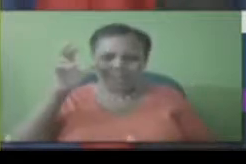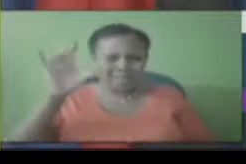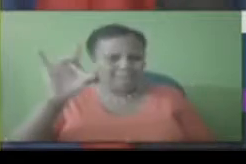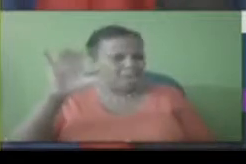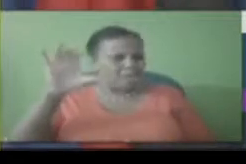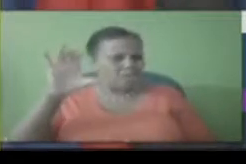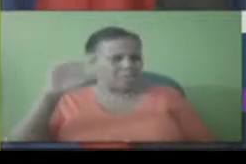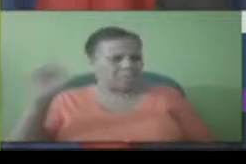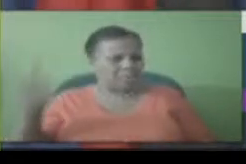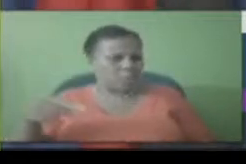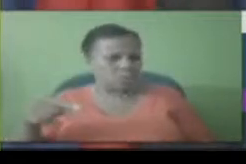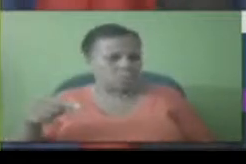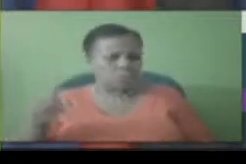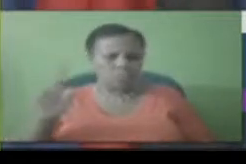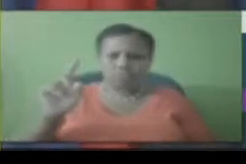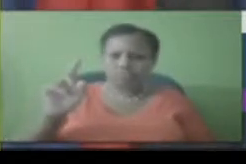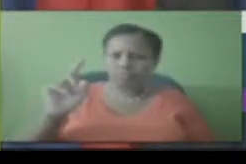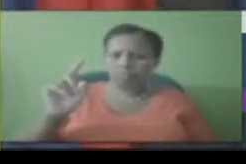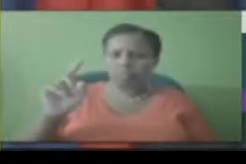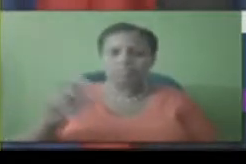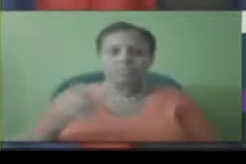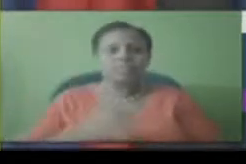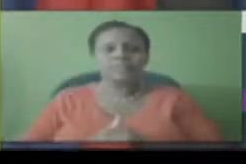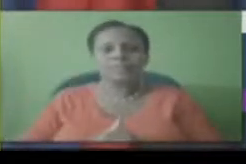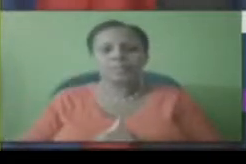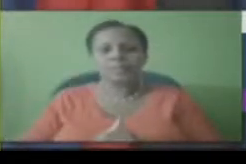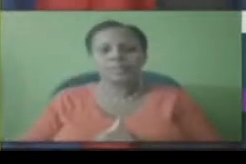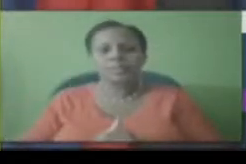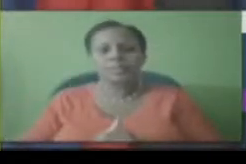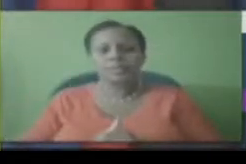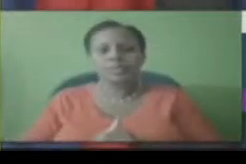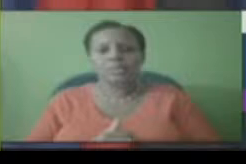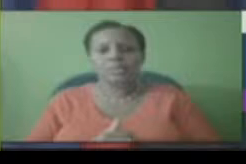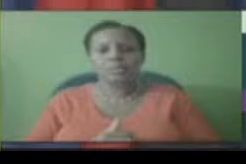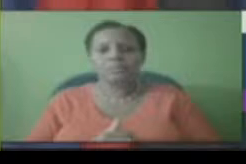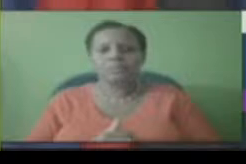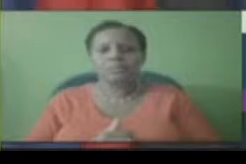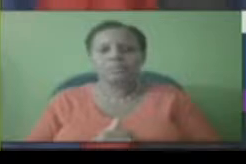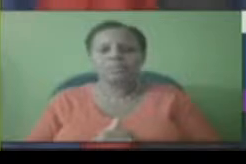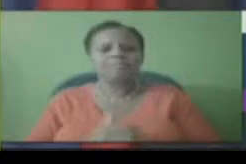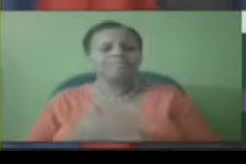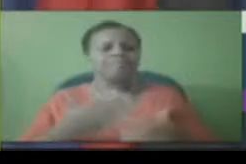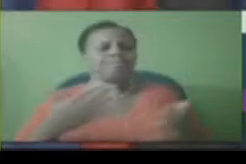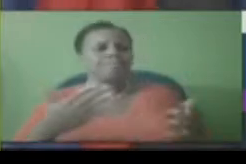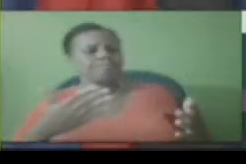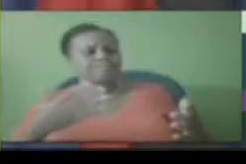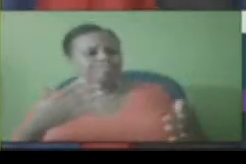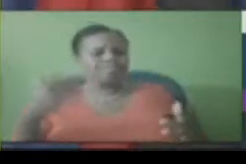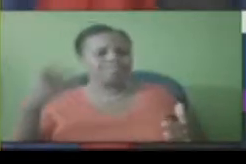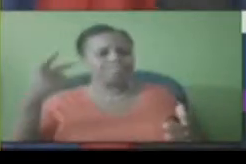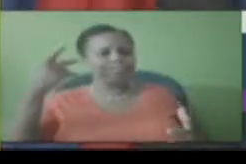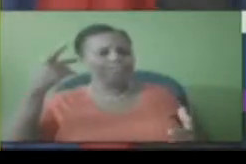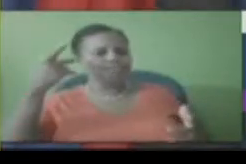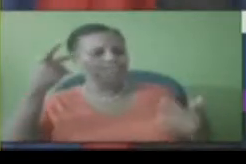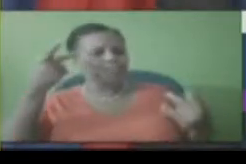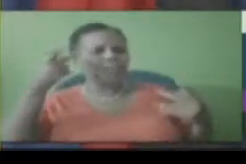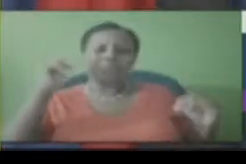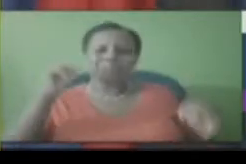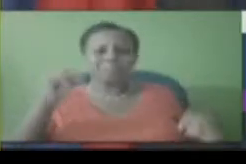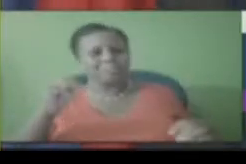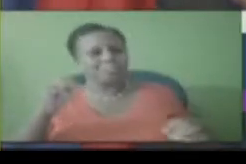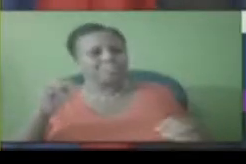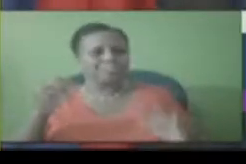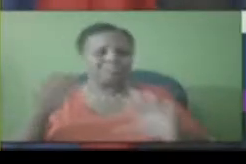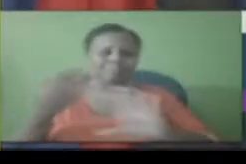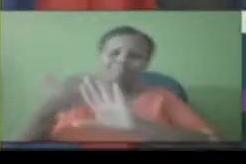spoke. Because we always knew, you see, we were placing orders expecting vaccines to come from